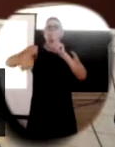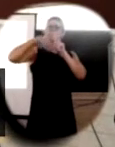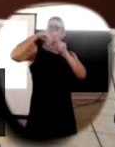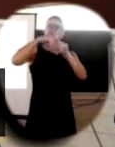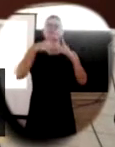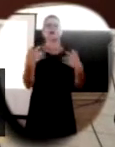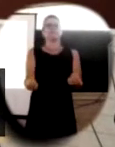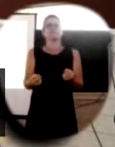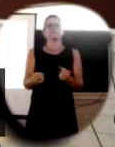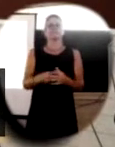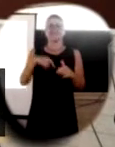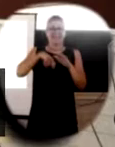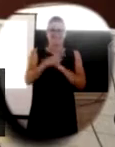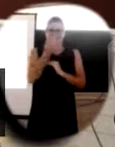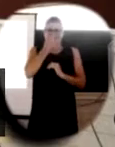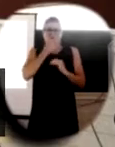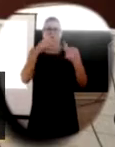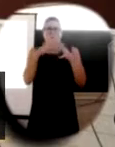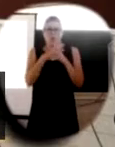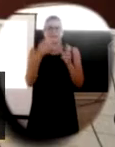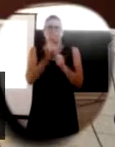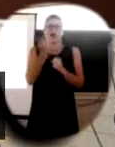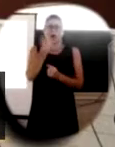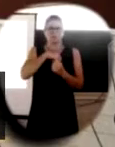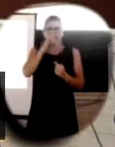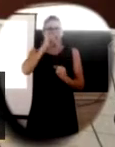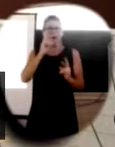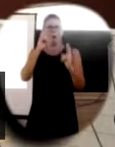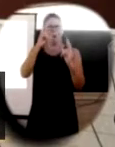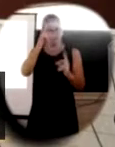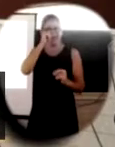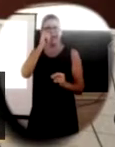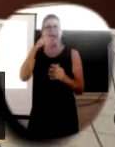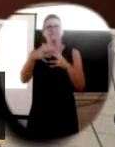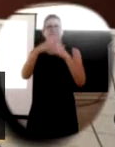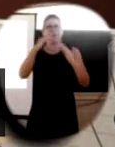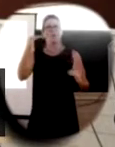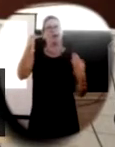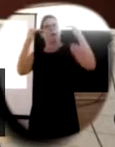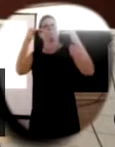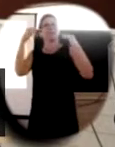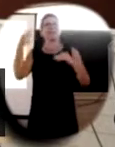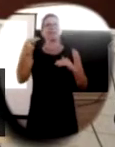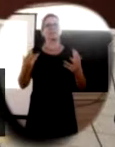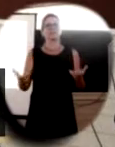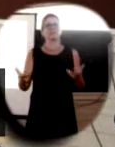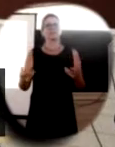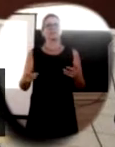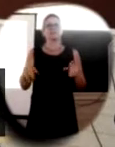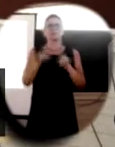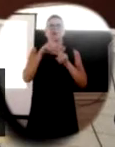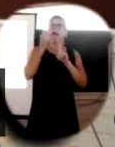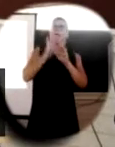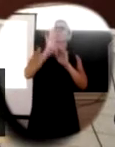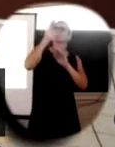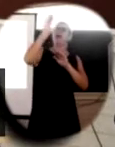few weeks, they restored our hope and our values. Disability took on a totally different connotation. It was like Mount Everest, a